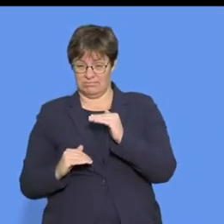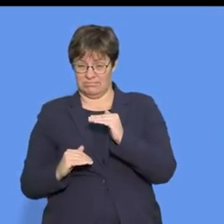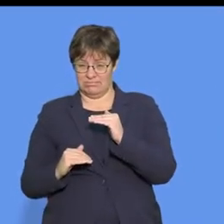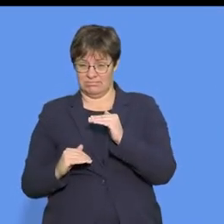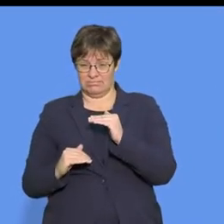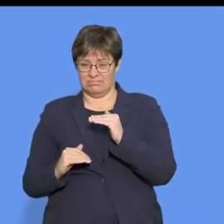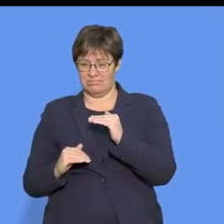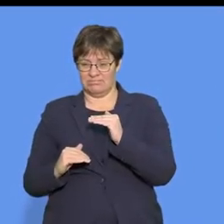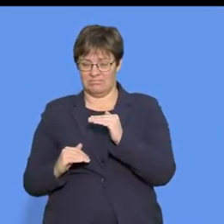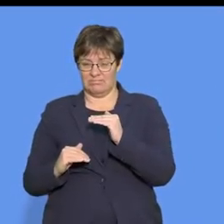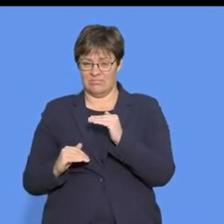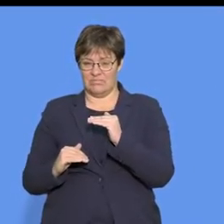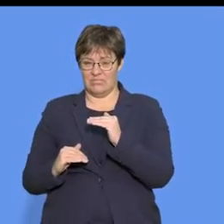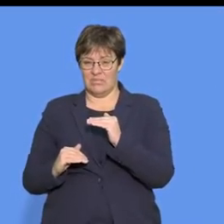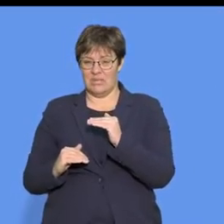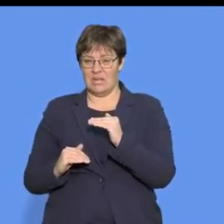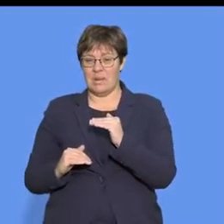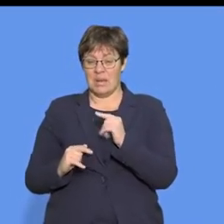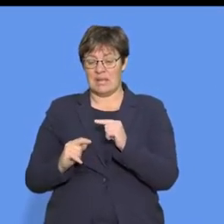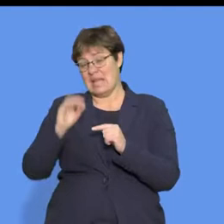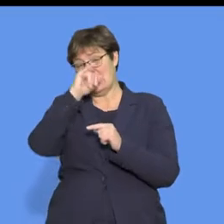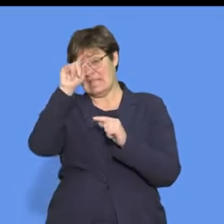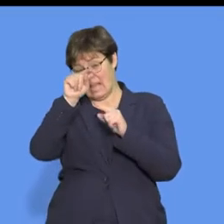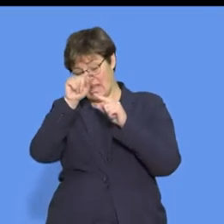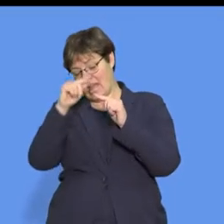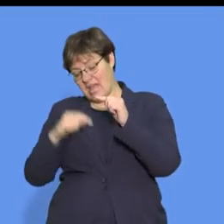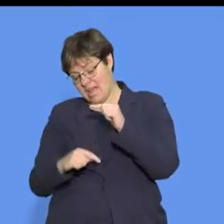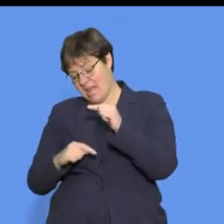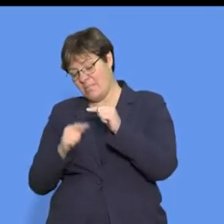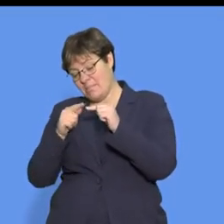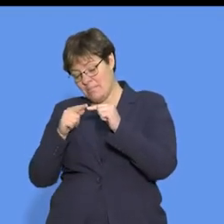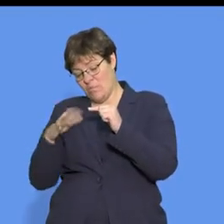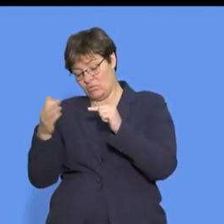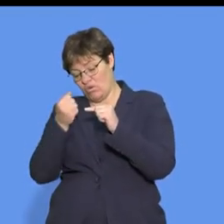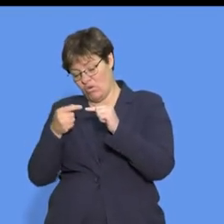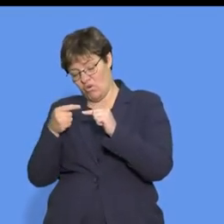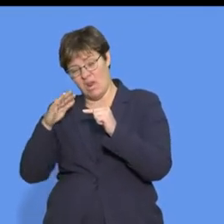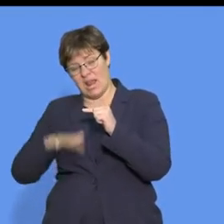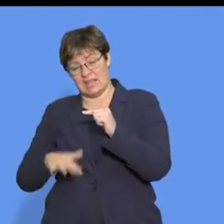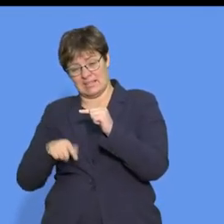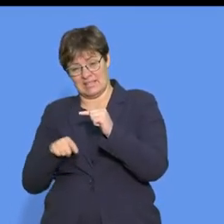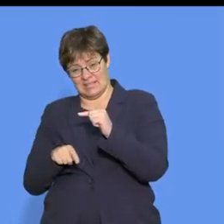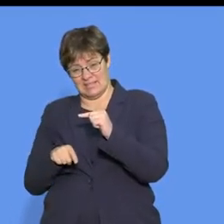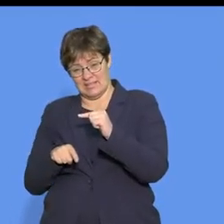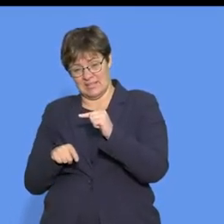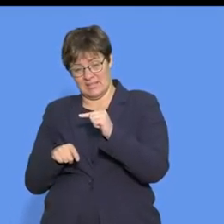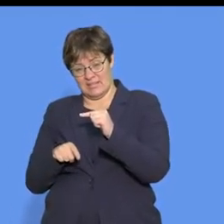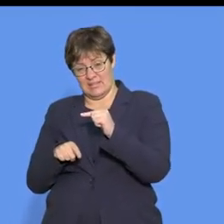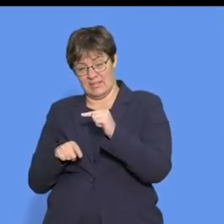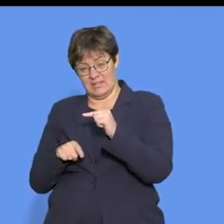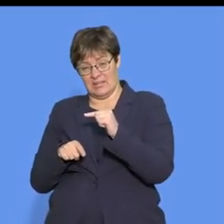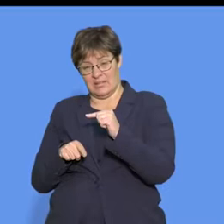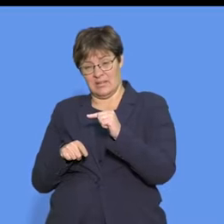it. Can't fit them all onto one table, but copper is down below it. So even